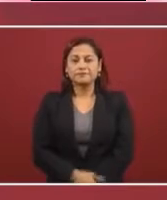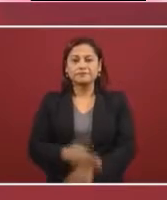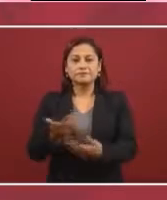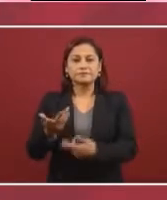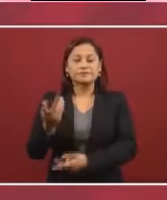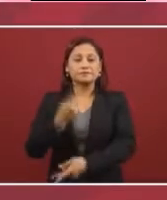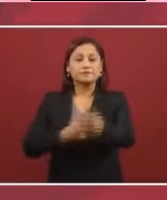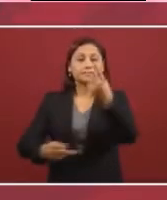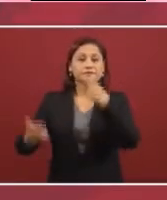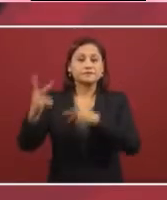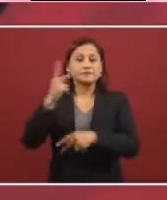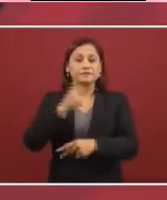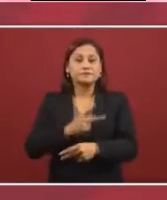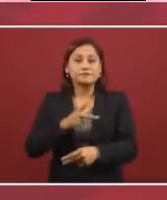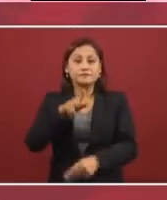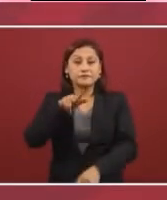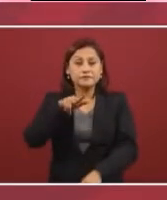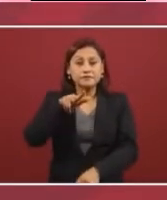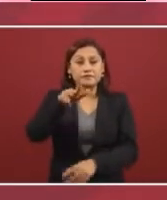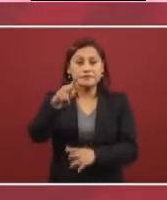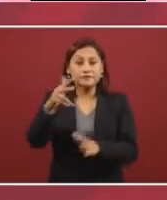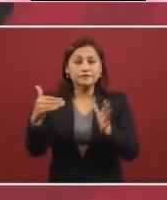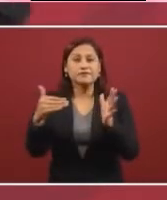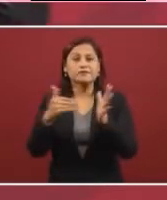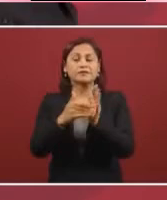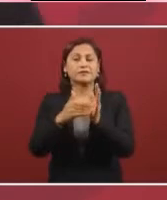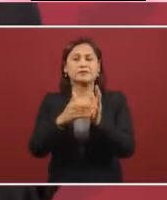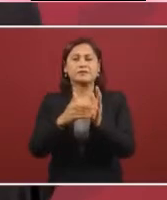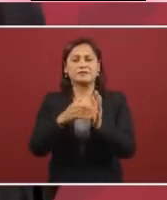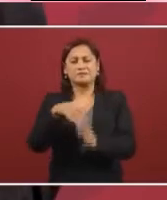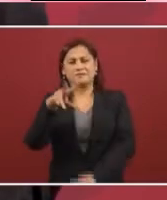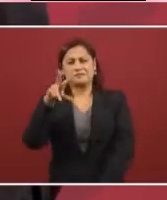Where they're not going to be returning 18,000.